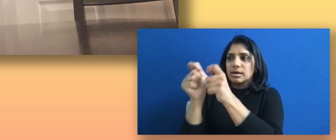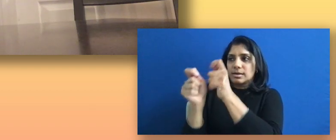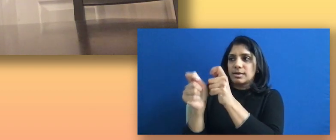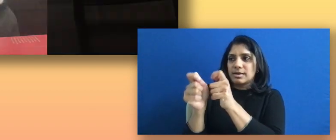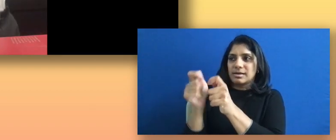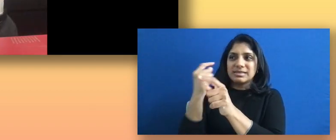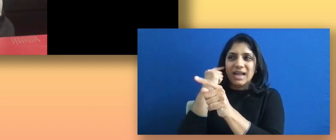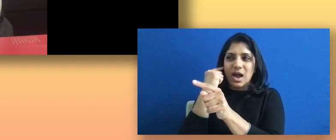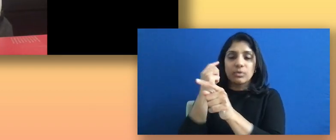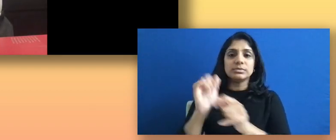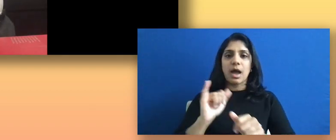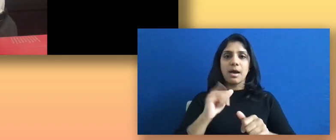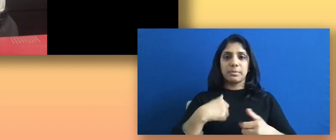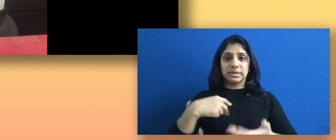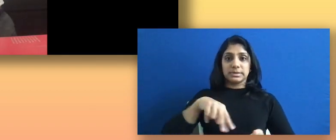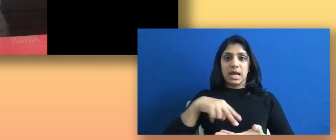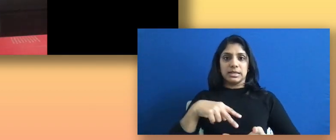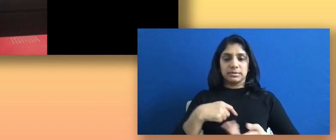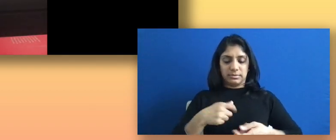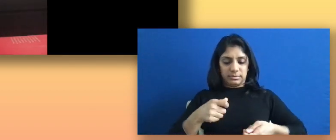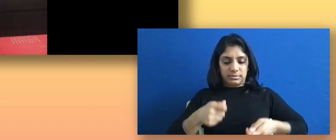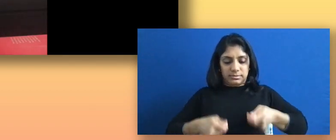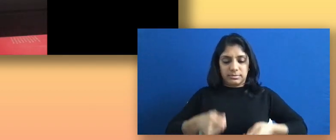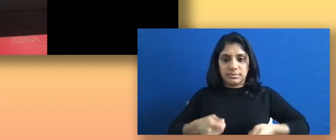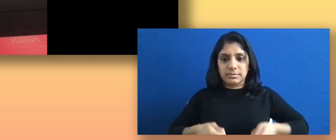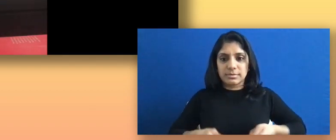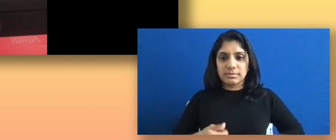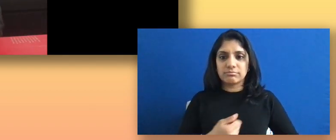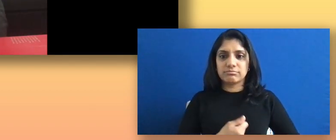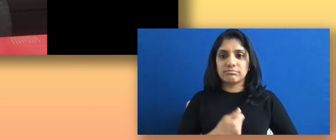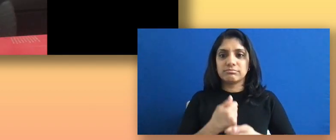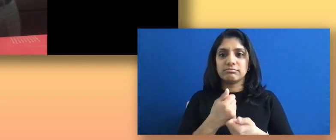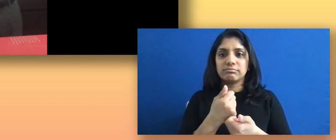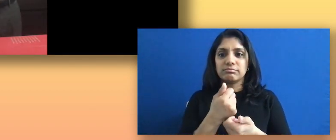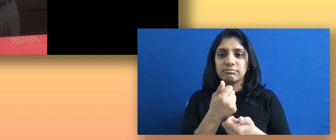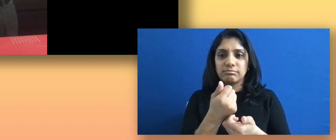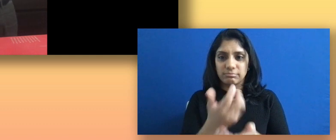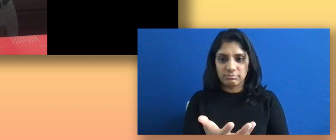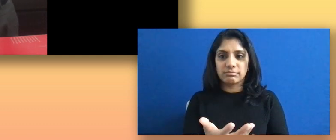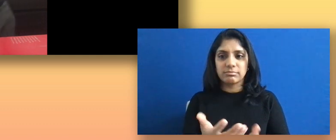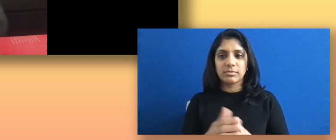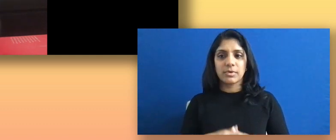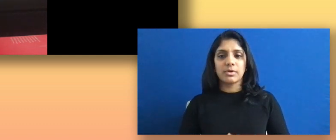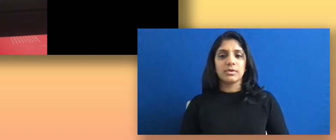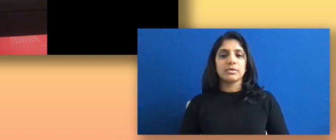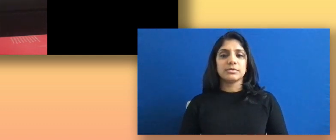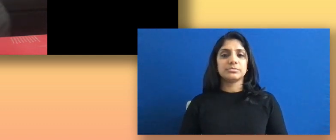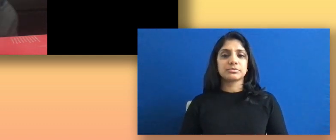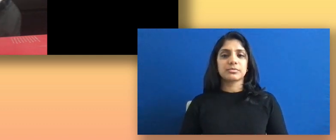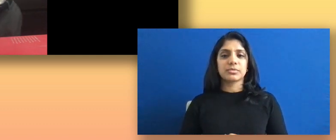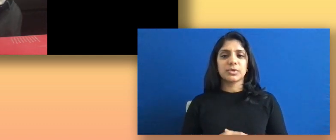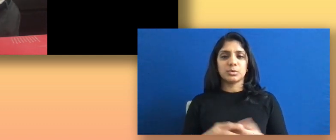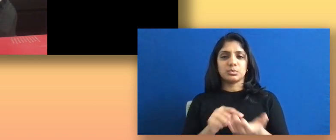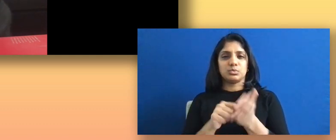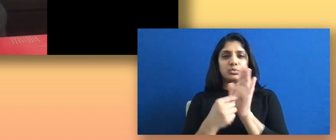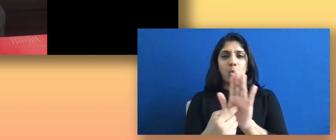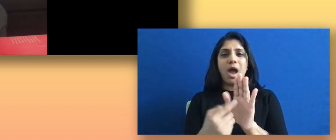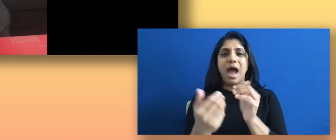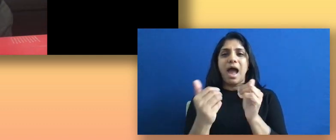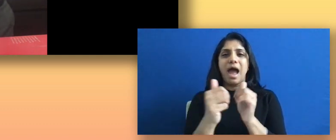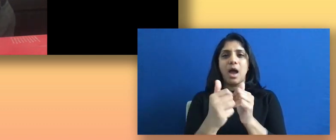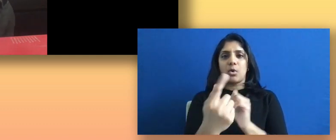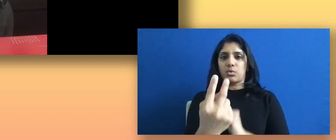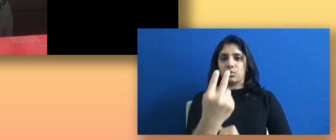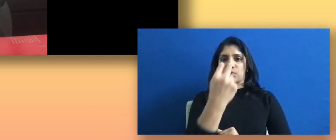tuning instructions, and not just for how to tune the clavier. They were tuning instructions for the musician and